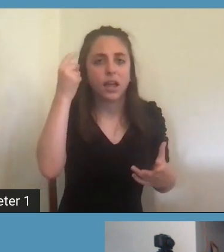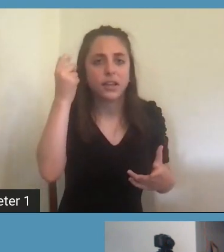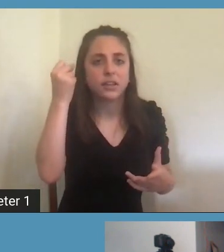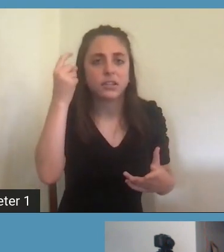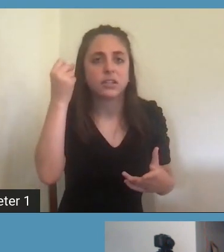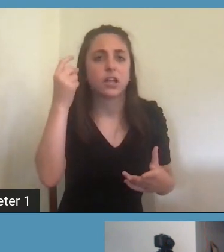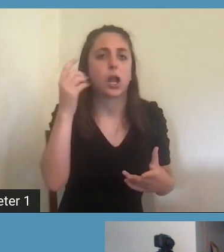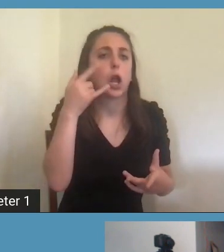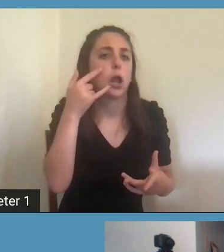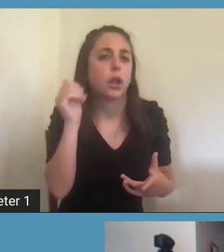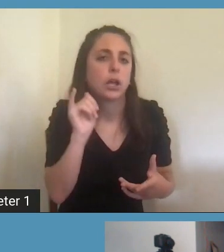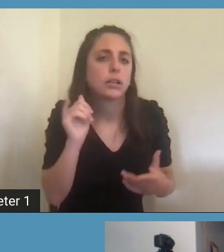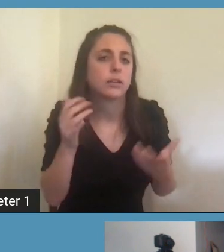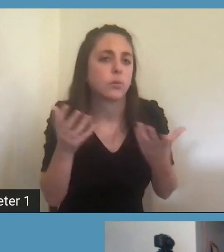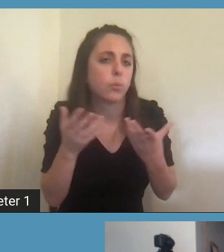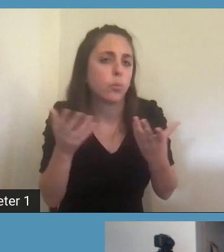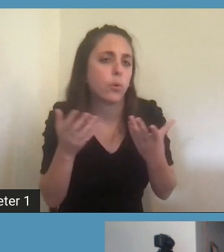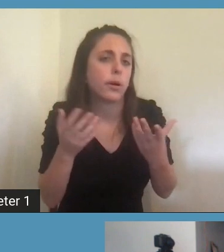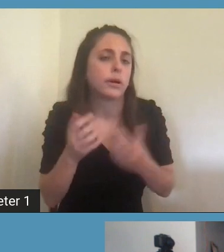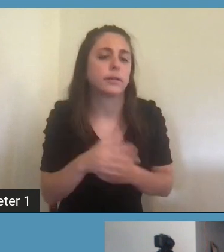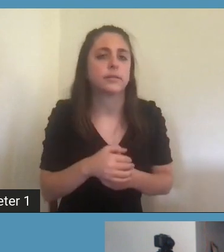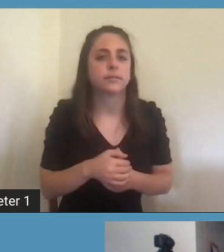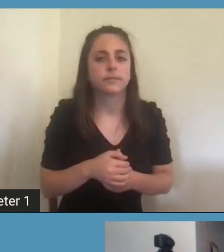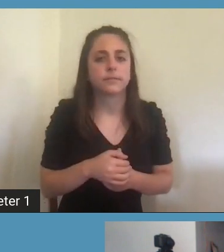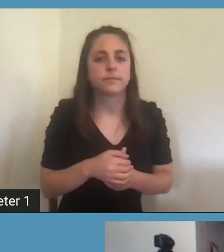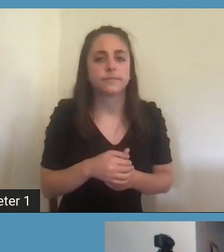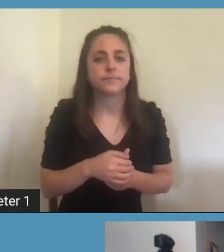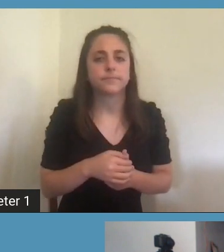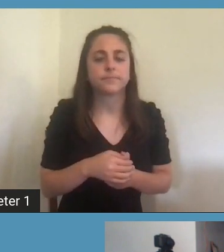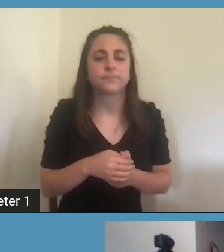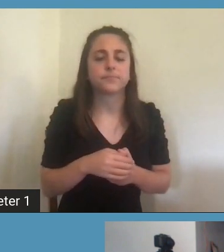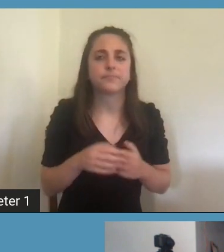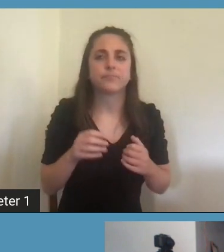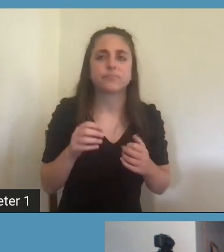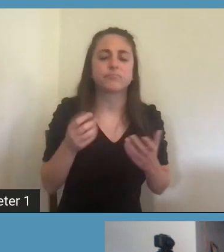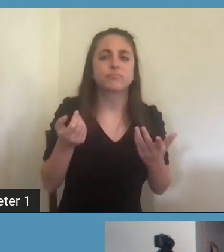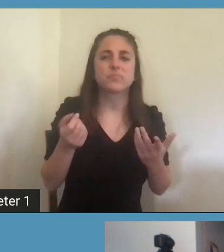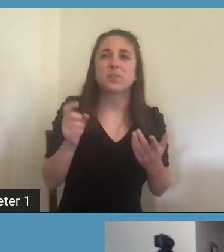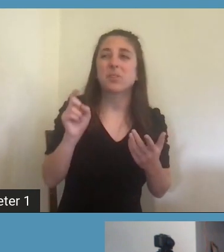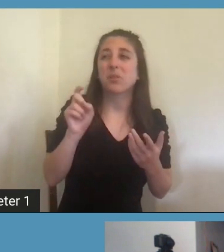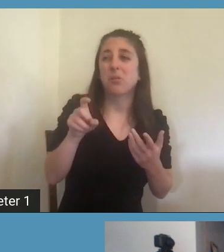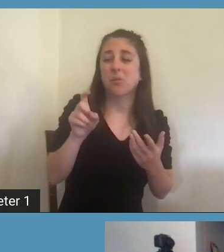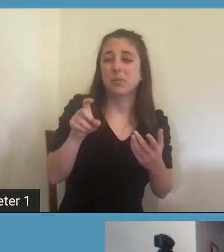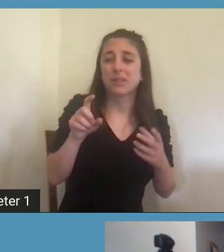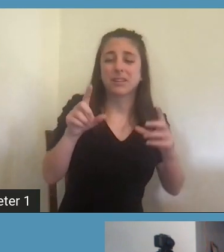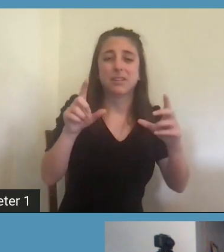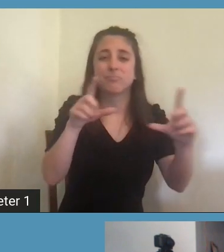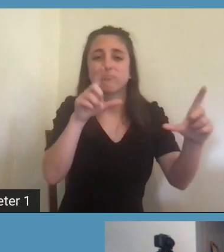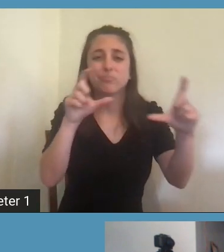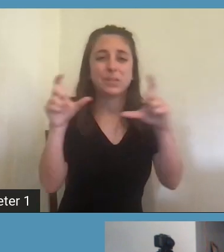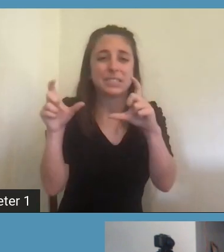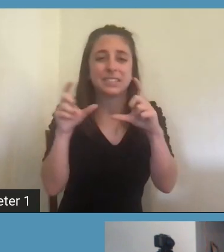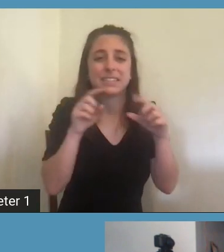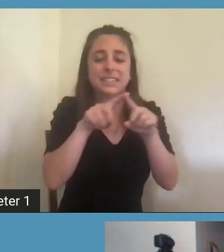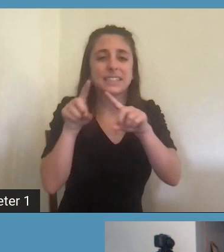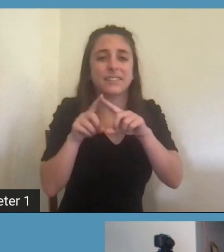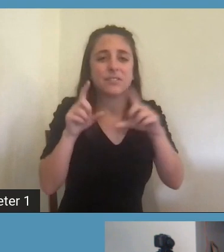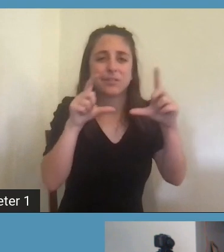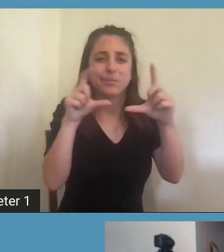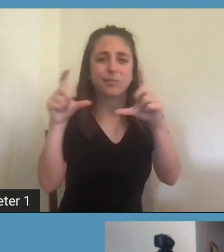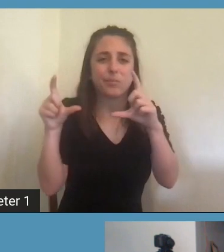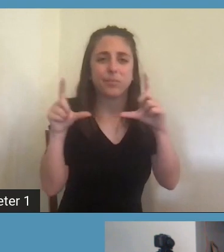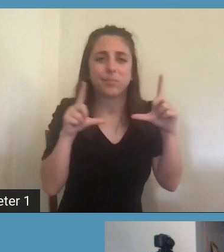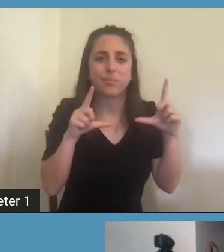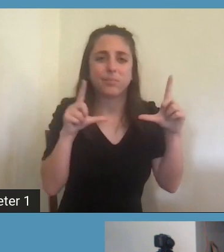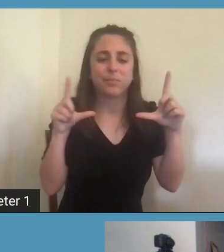look like? How are we going to frame this? Do we need this type of shot to go along with this part in the script? That can be a